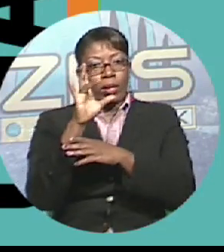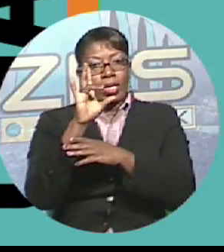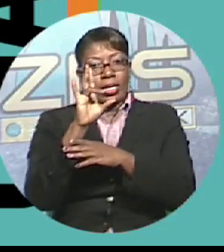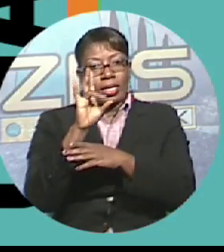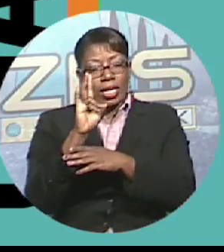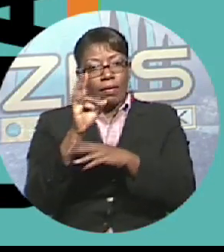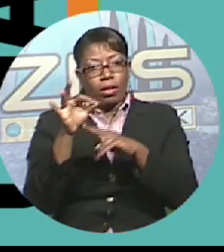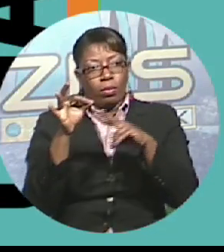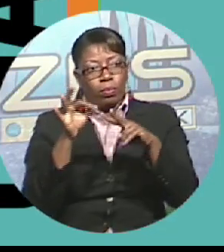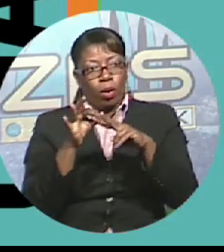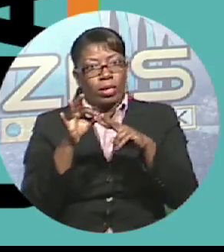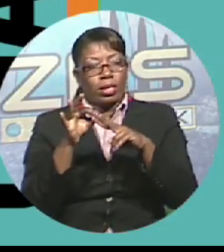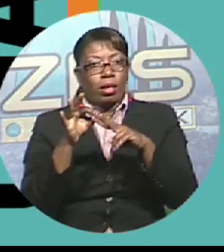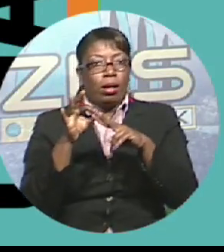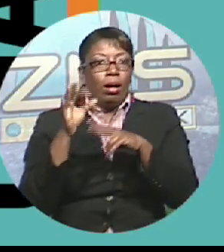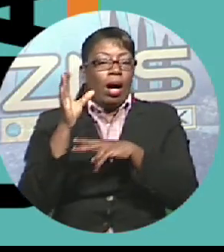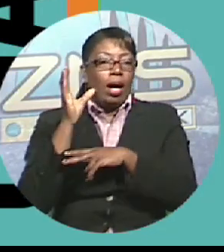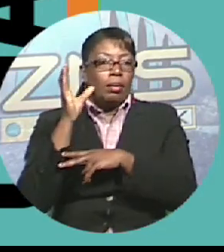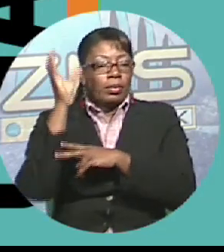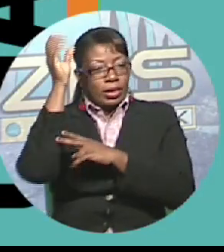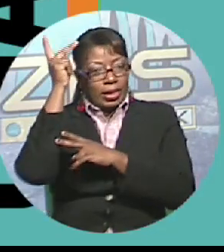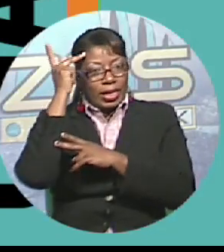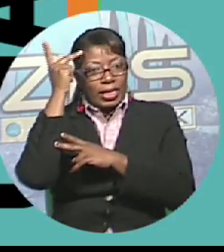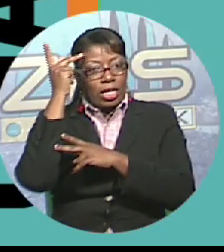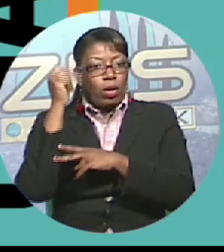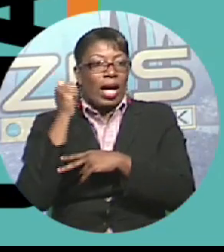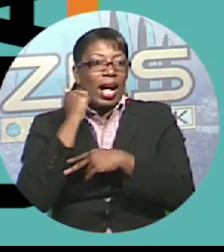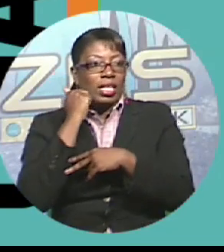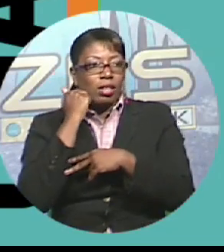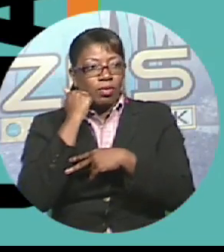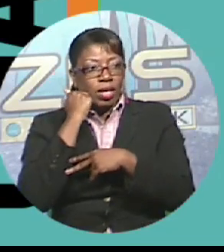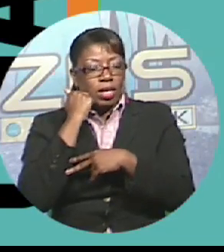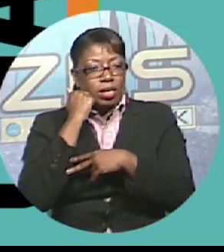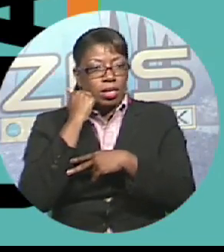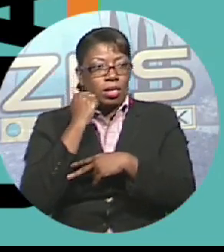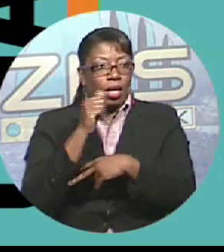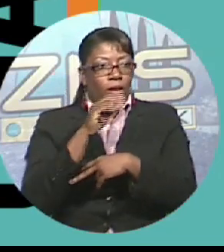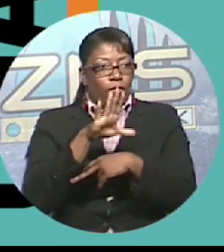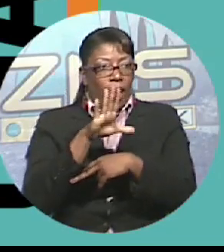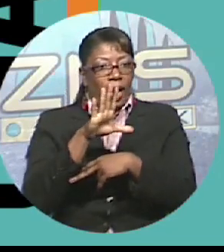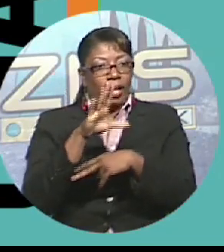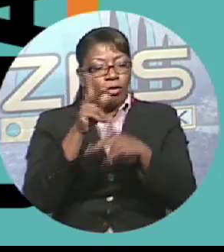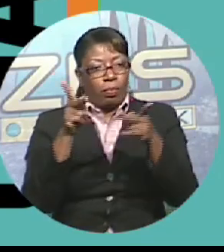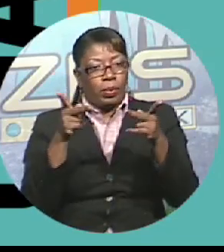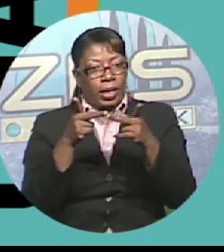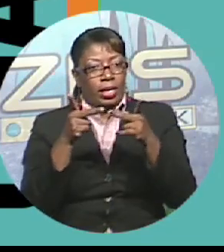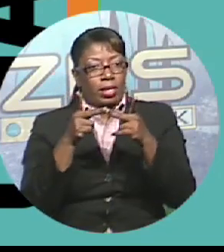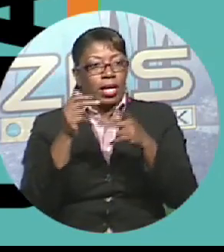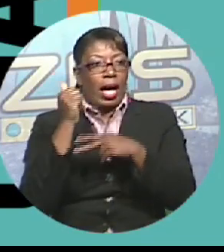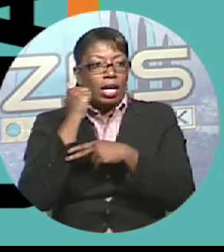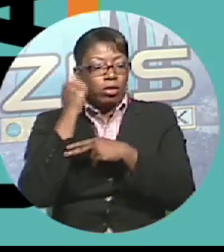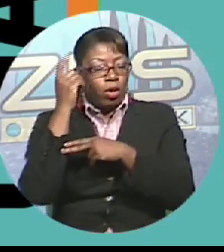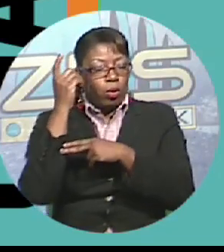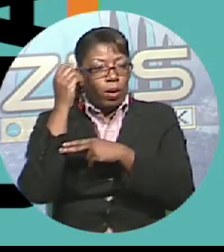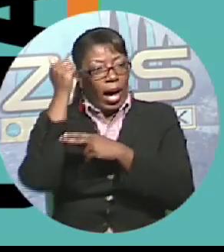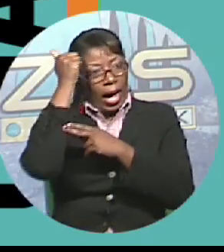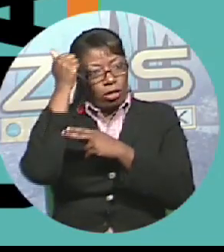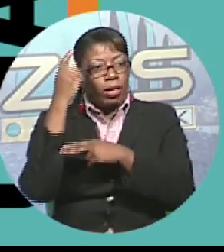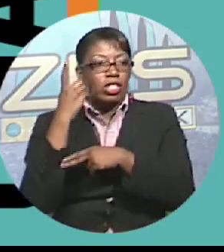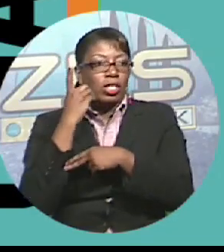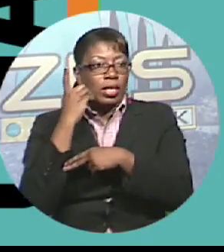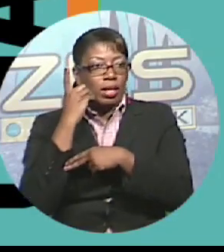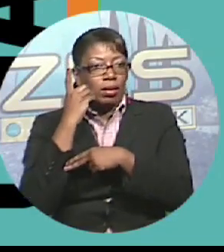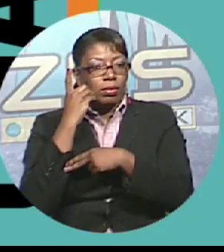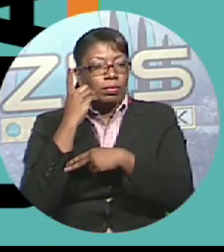points. Kendino and Altavis, they are Team Gray. They sit in 9th with 5 points, while Andrew and Janea, Team Orange, rounding out the table